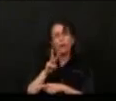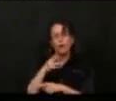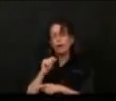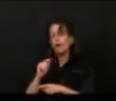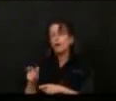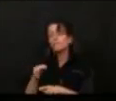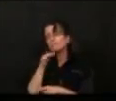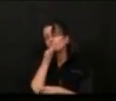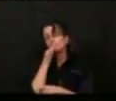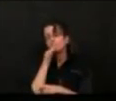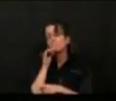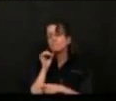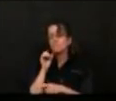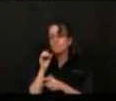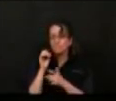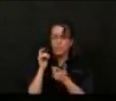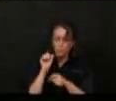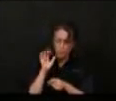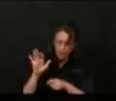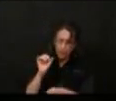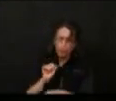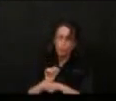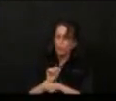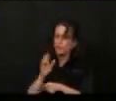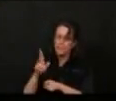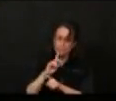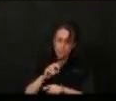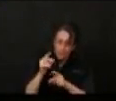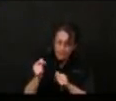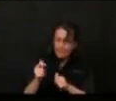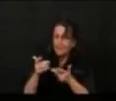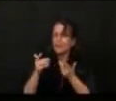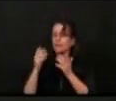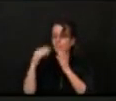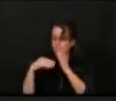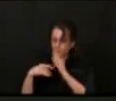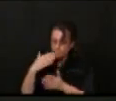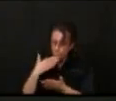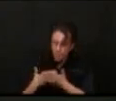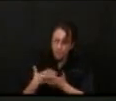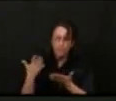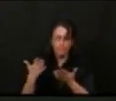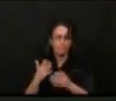they do, and so we'll be back in short order. I just have one quick question.